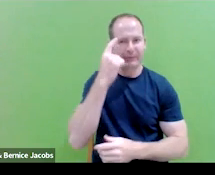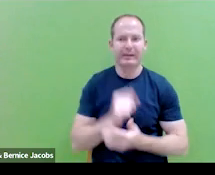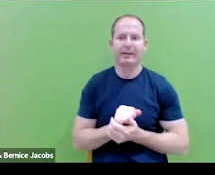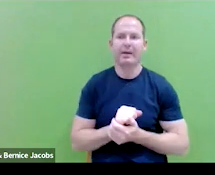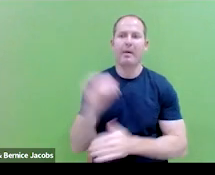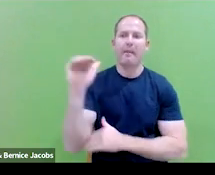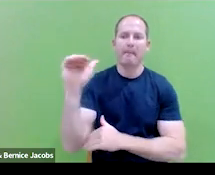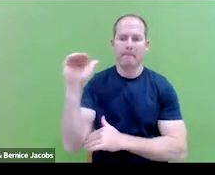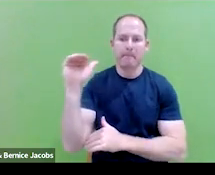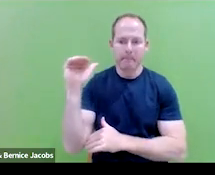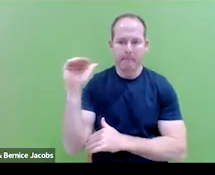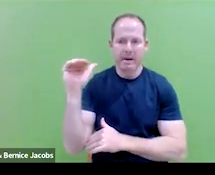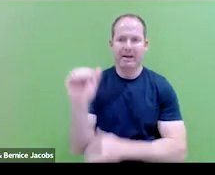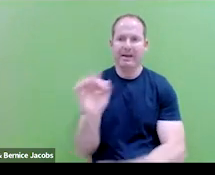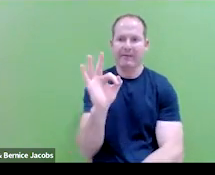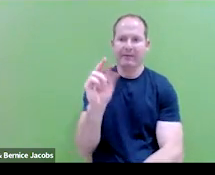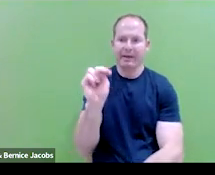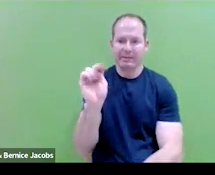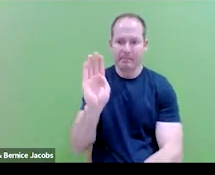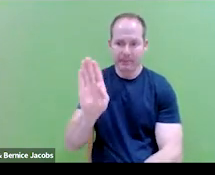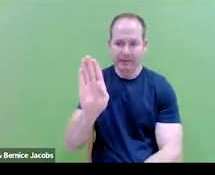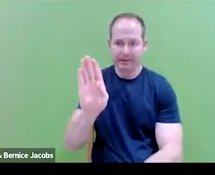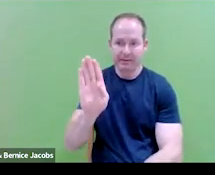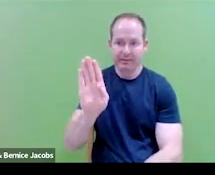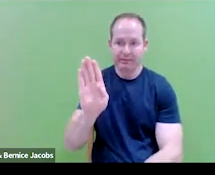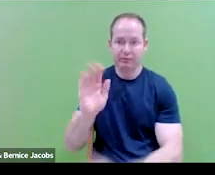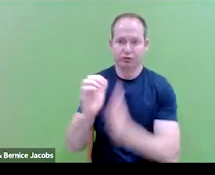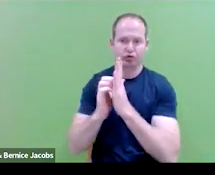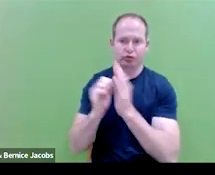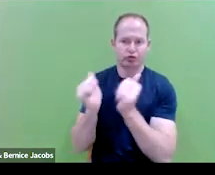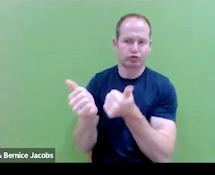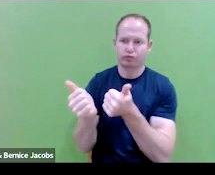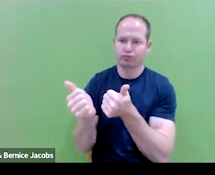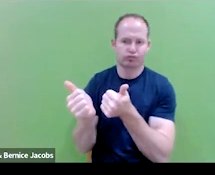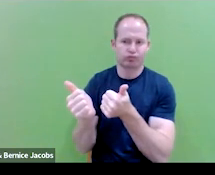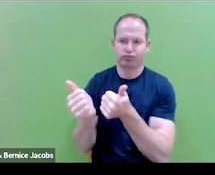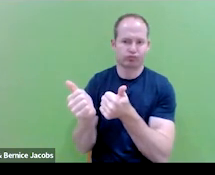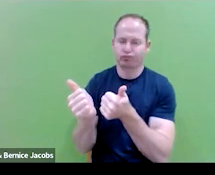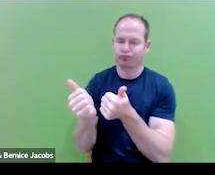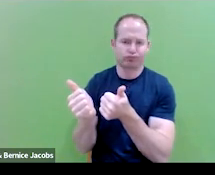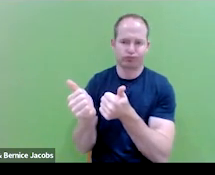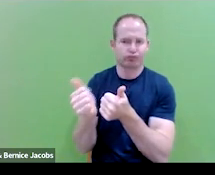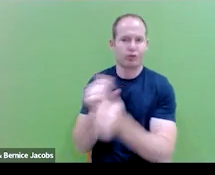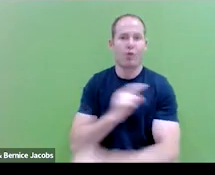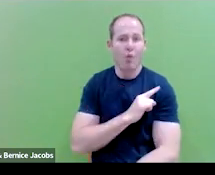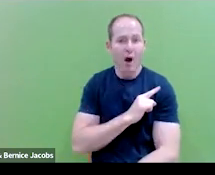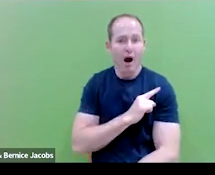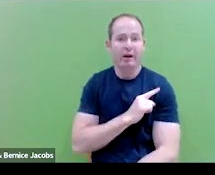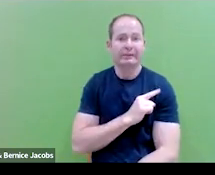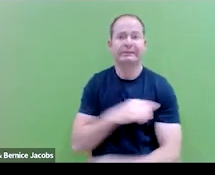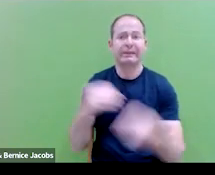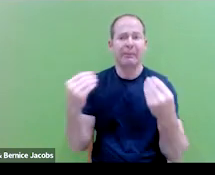with F&B is not a good example of a low physical effort. It takes a lot of effort to